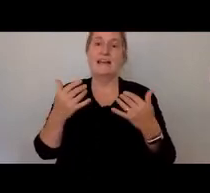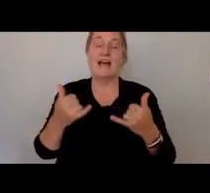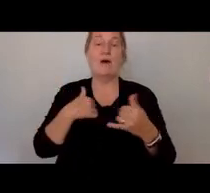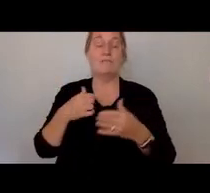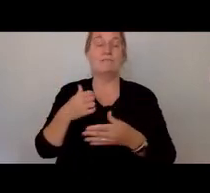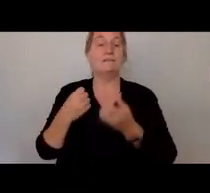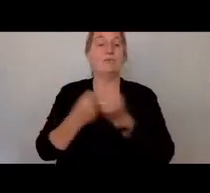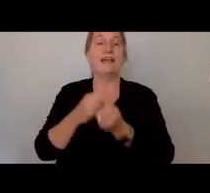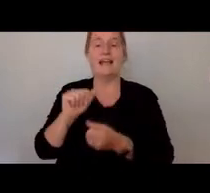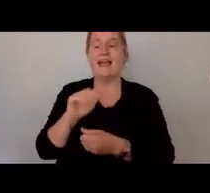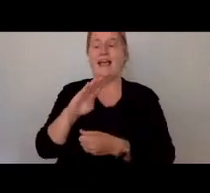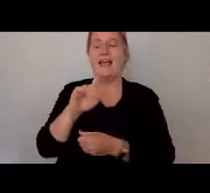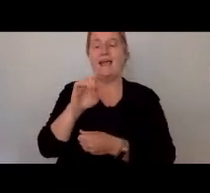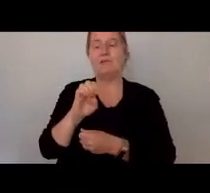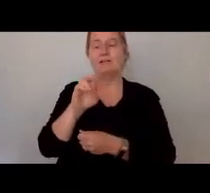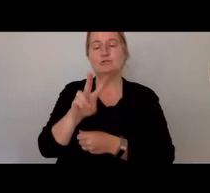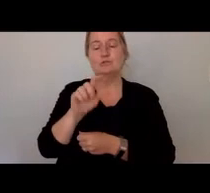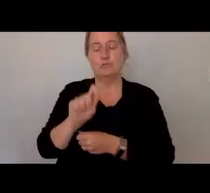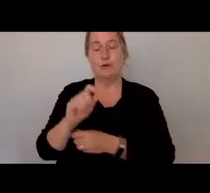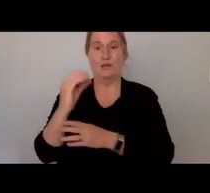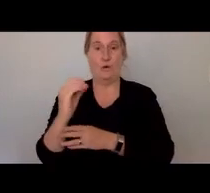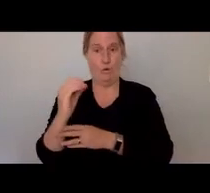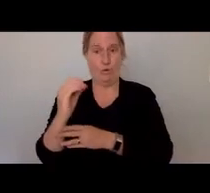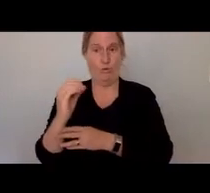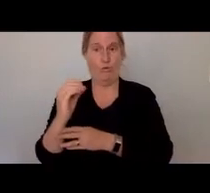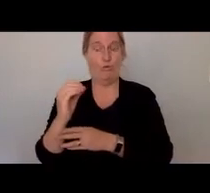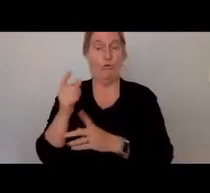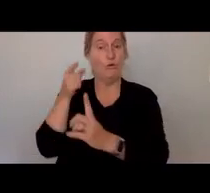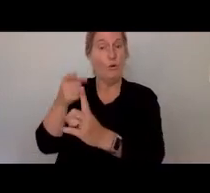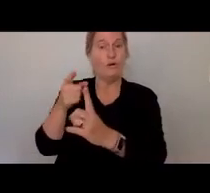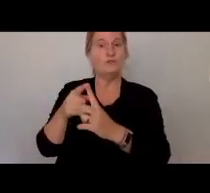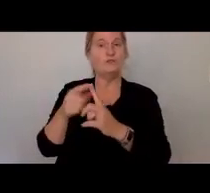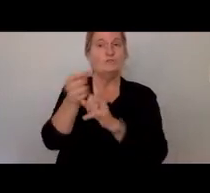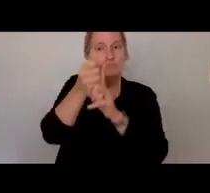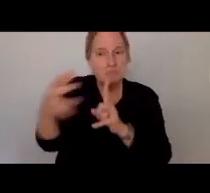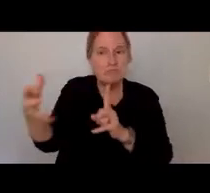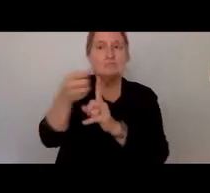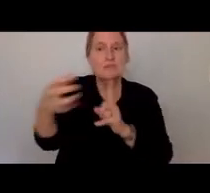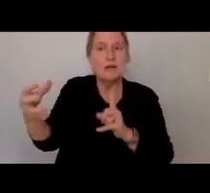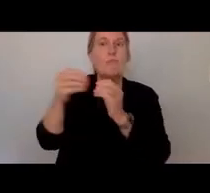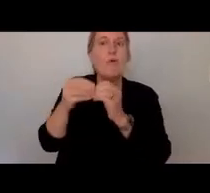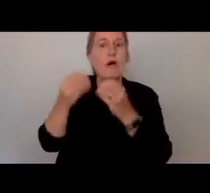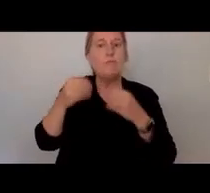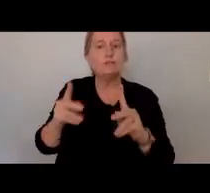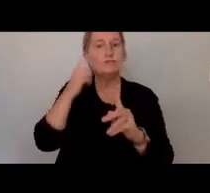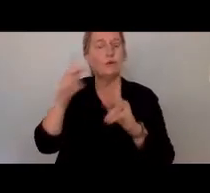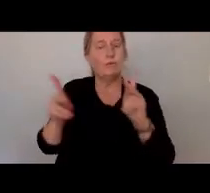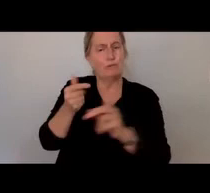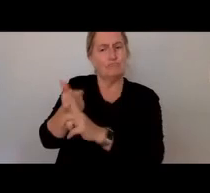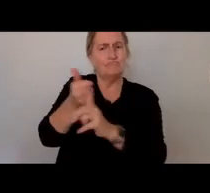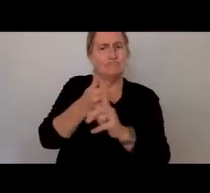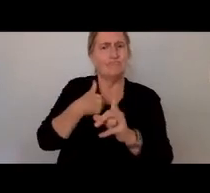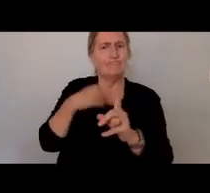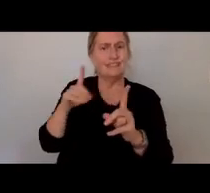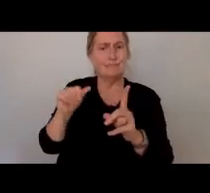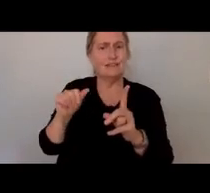will continue expanding opportunities to people with disabilities. And today, as we deal with the coronavirus pandemic, it's been more important than